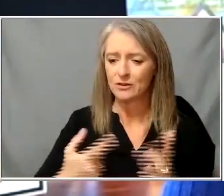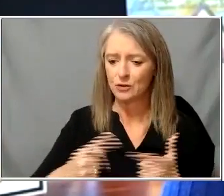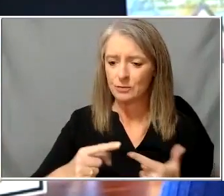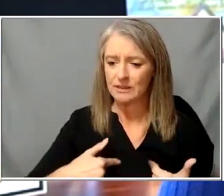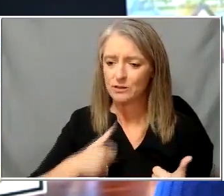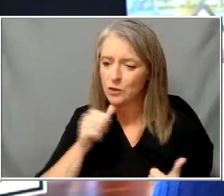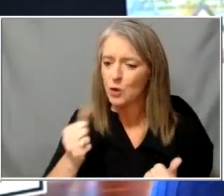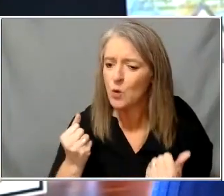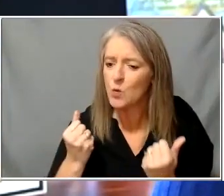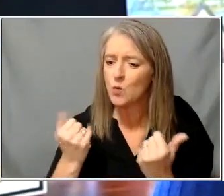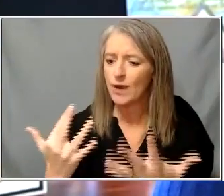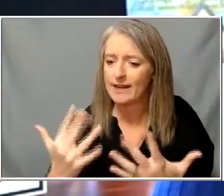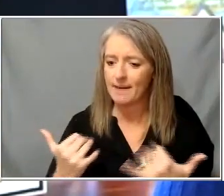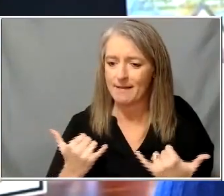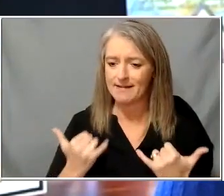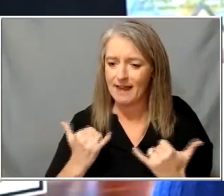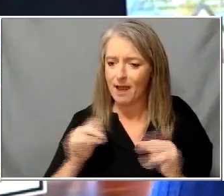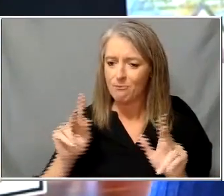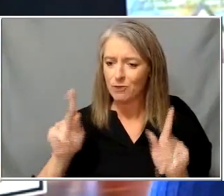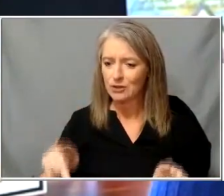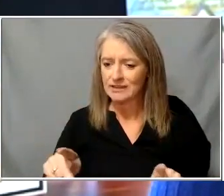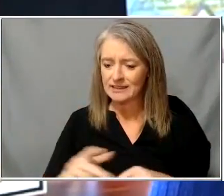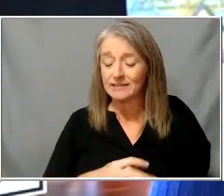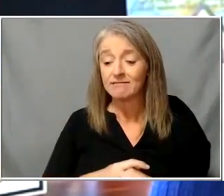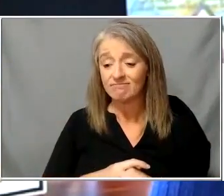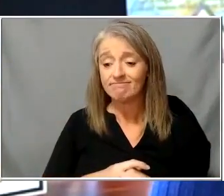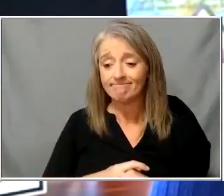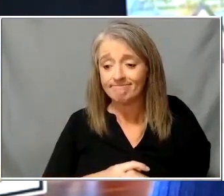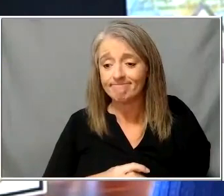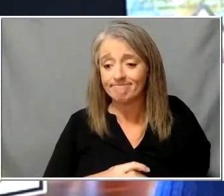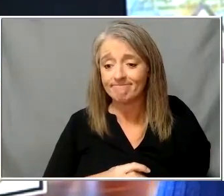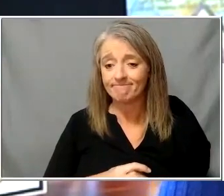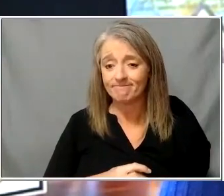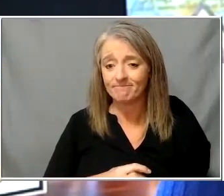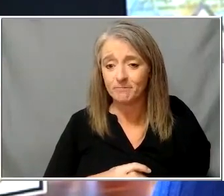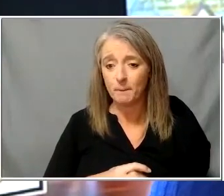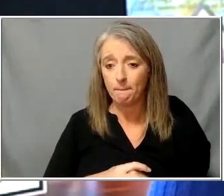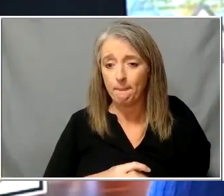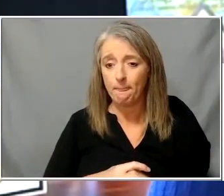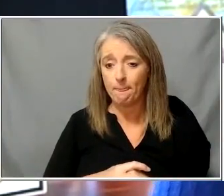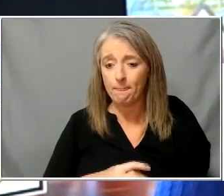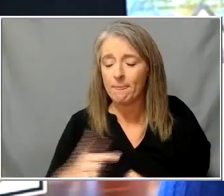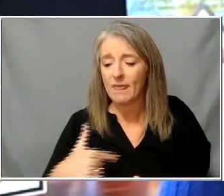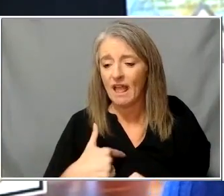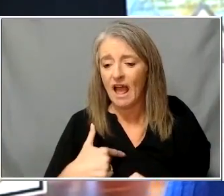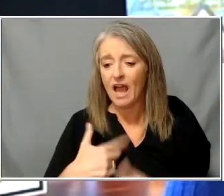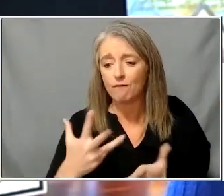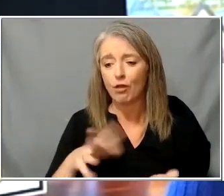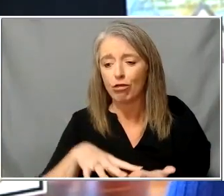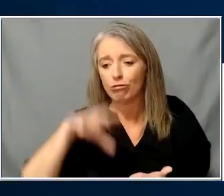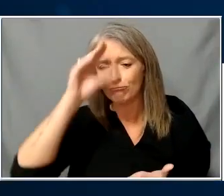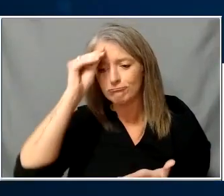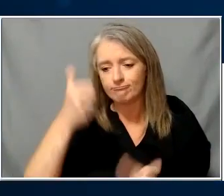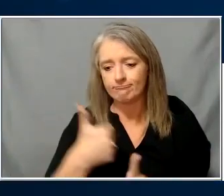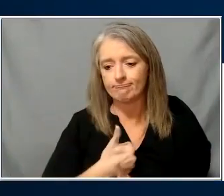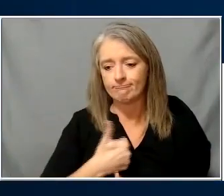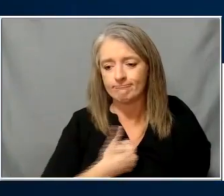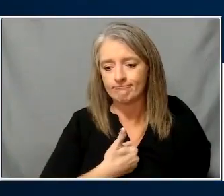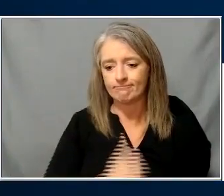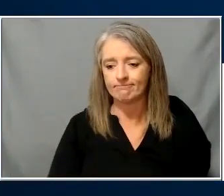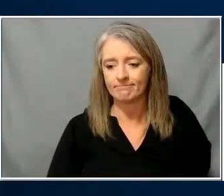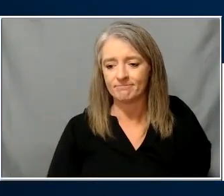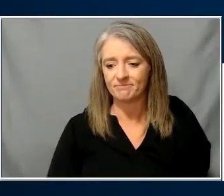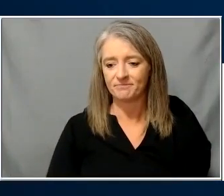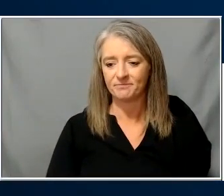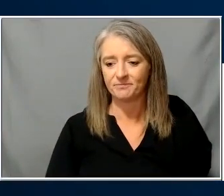wait. I'm a now person. So those are things that I've gained from this. You both said